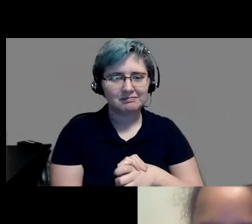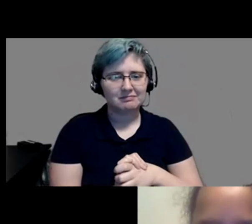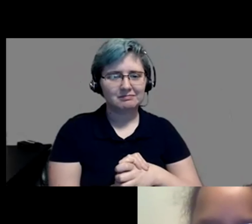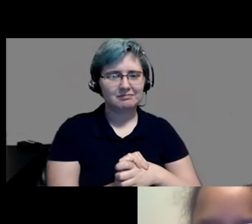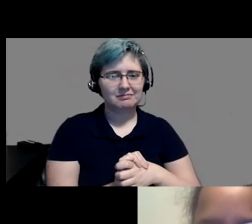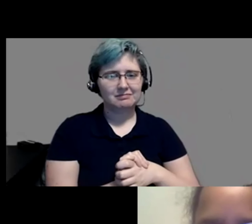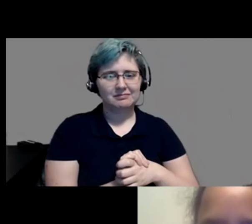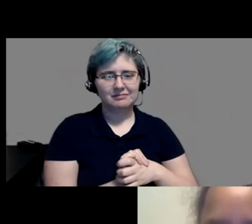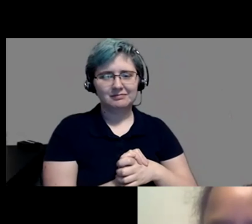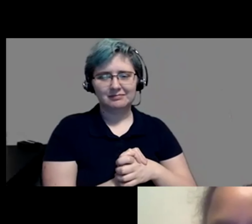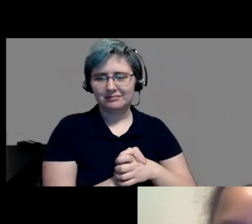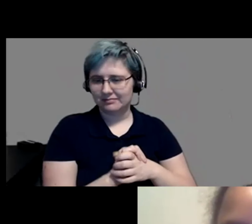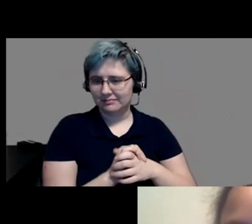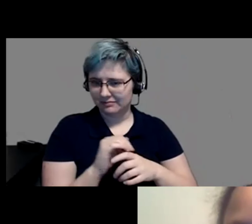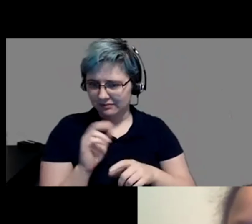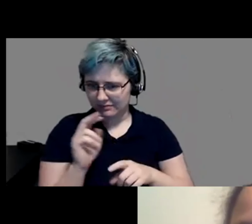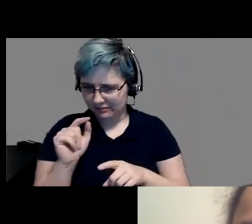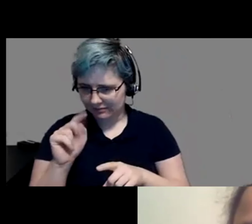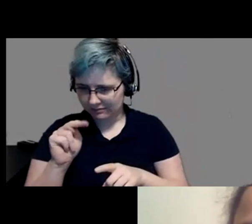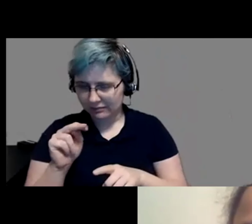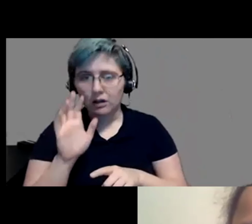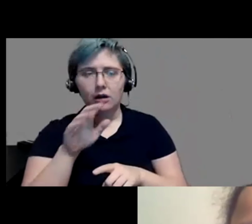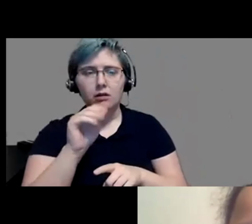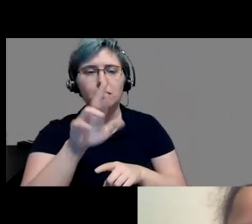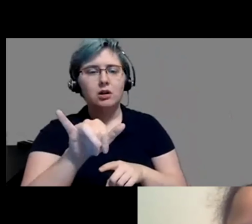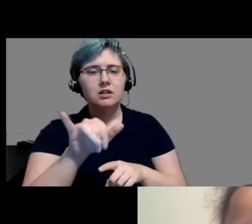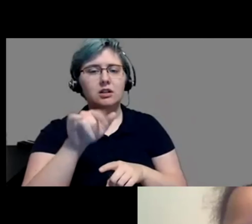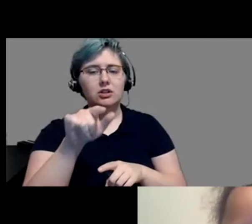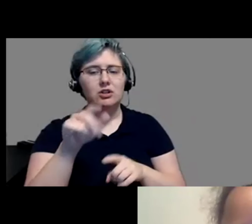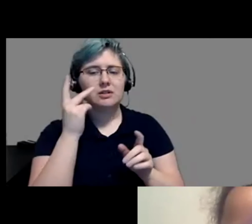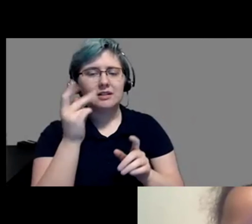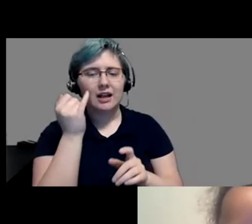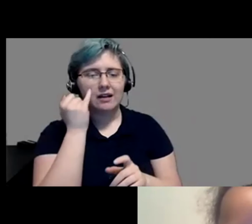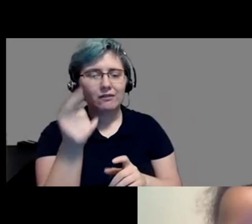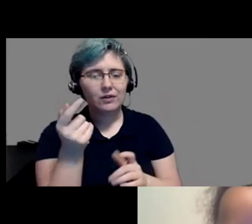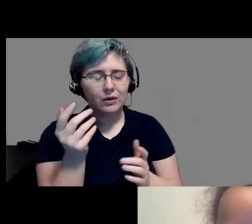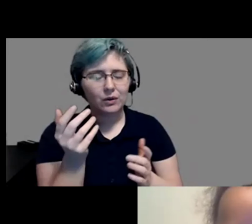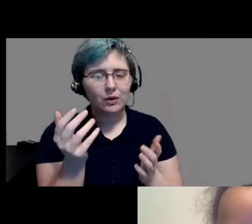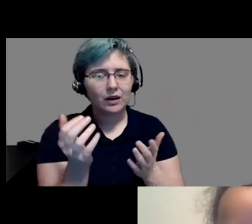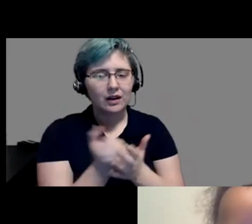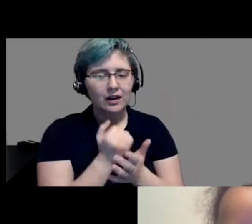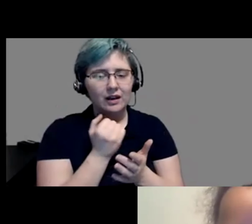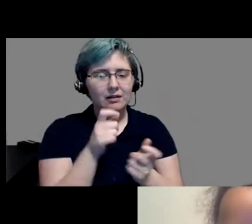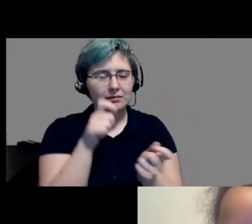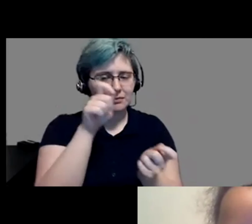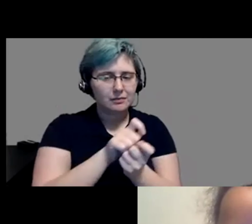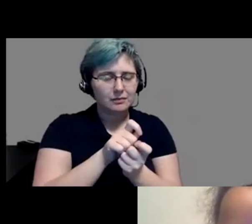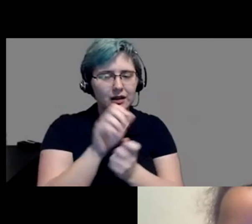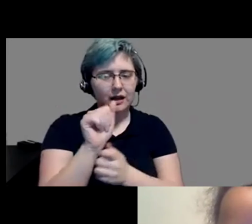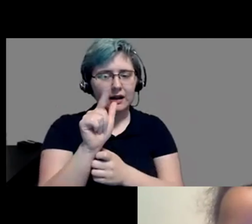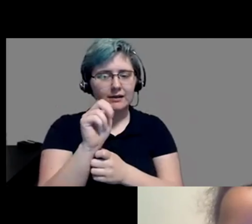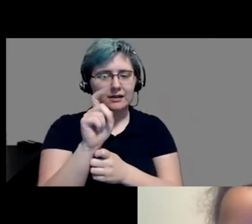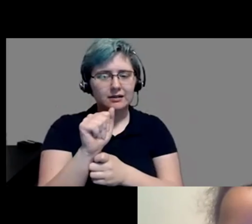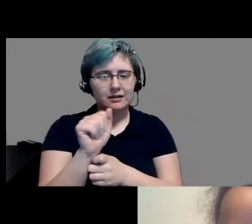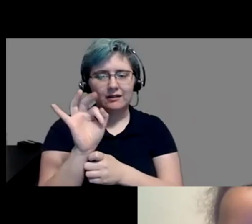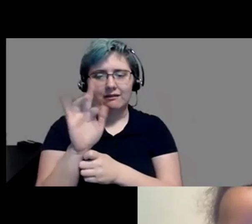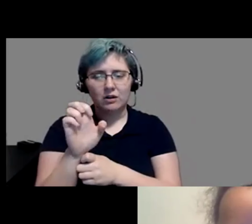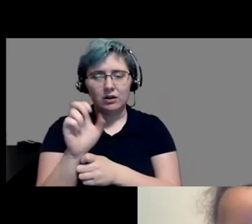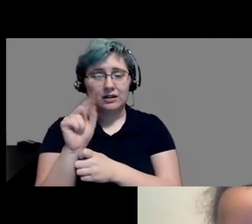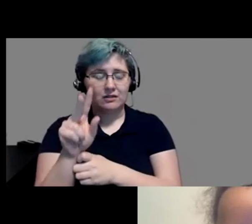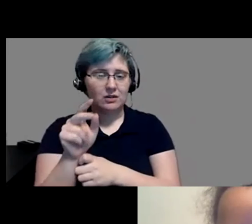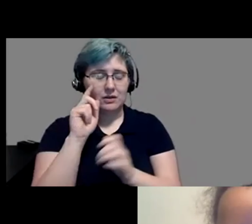And I Okay. think, Marci, you'll find that if you do get a dedicated Alexa Fire TV, you'll be able to have